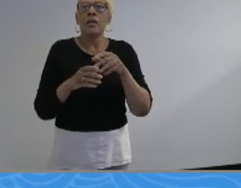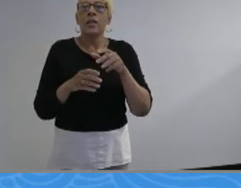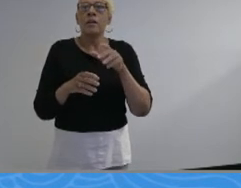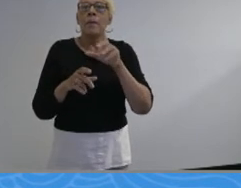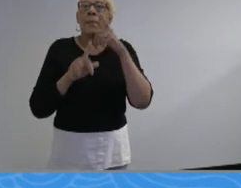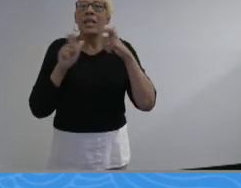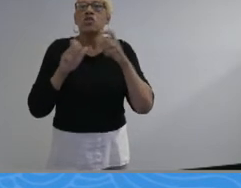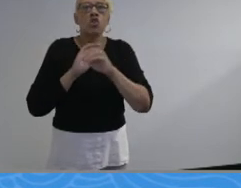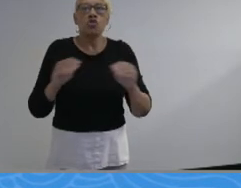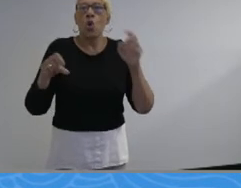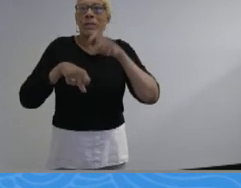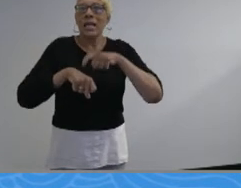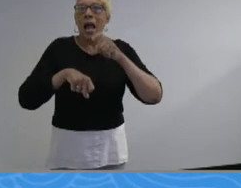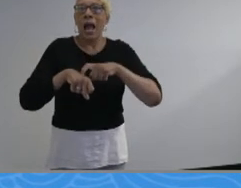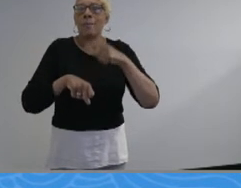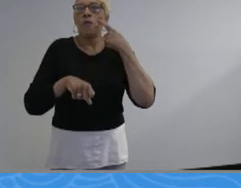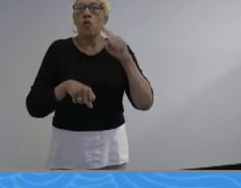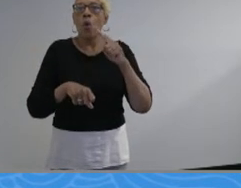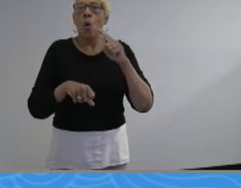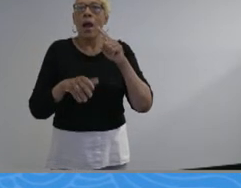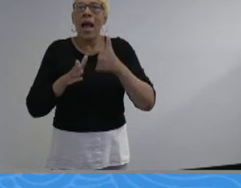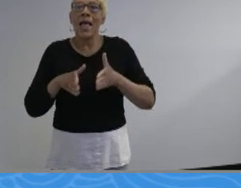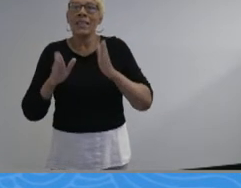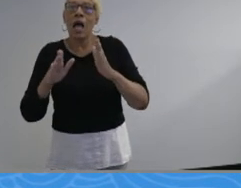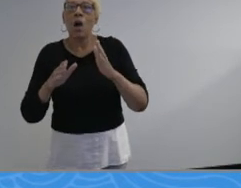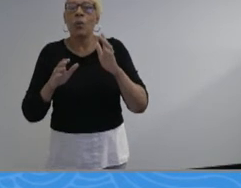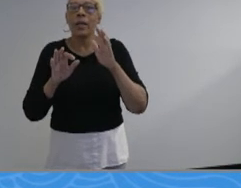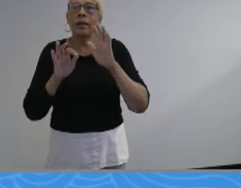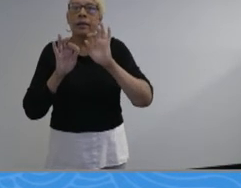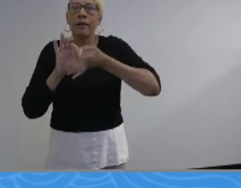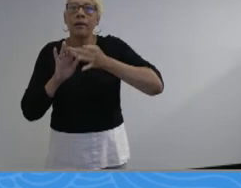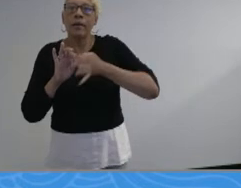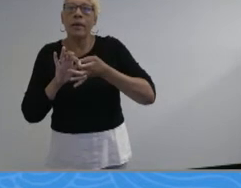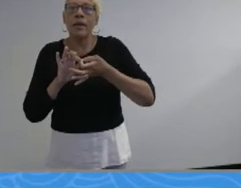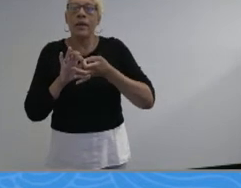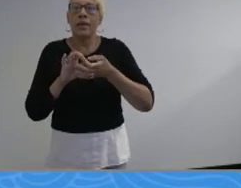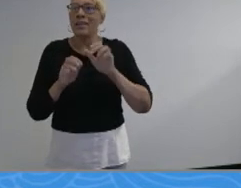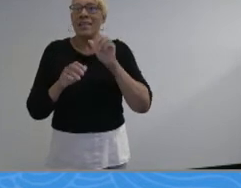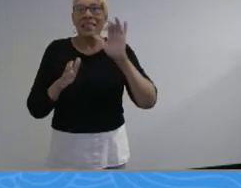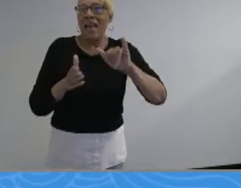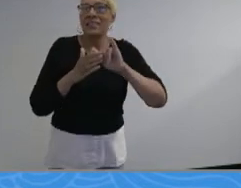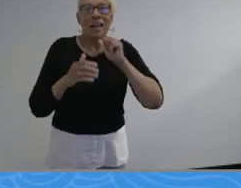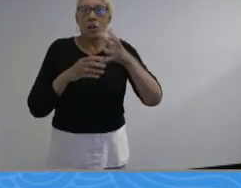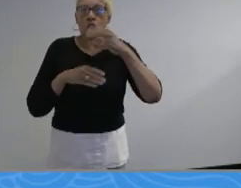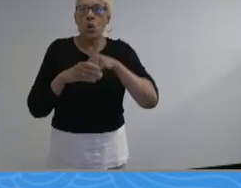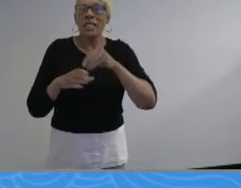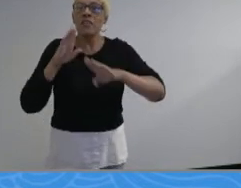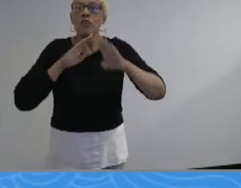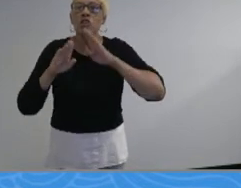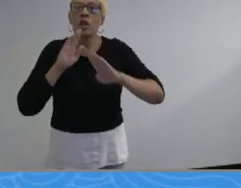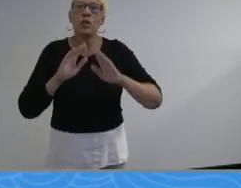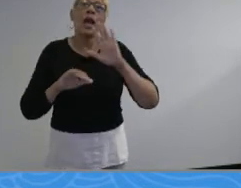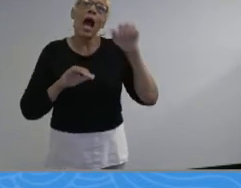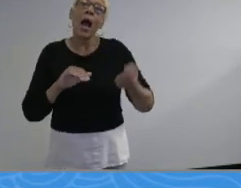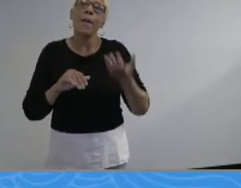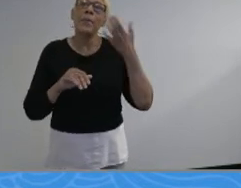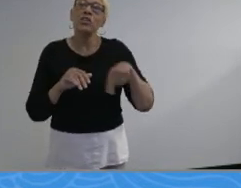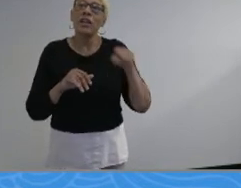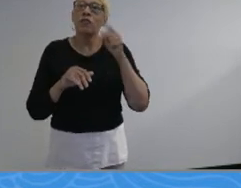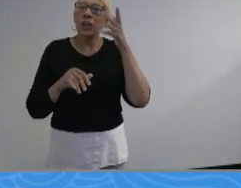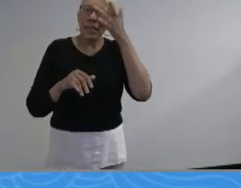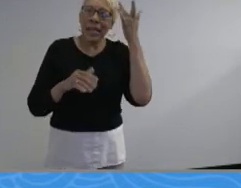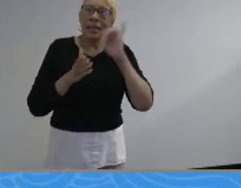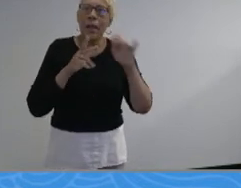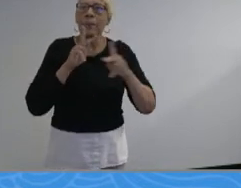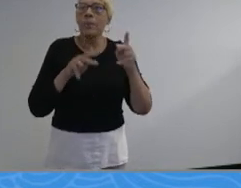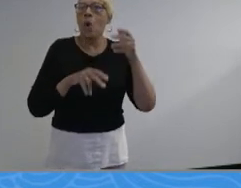interpretation, comments, and answering questions. This is not inclusive. It's frustrating how much they forget participants listening on the phone.